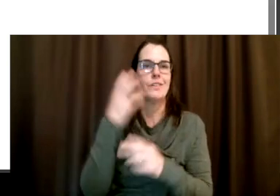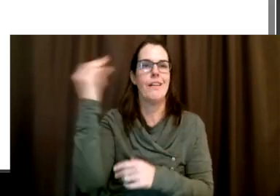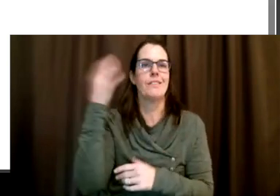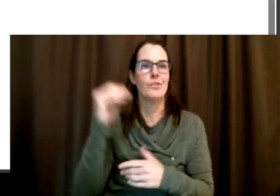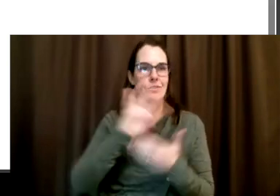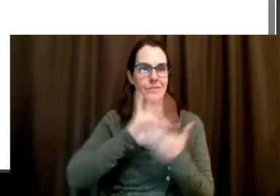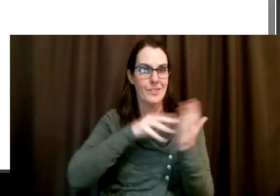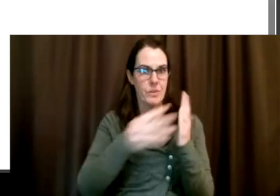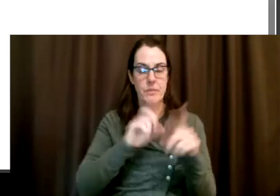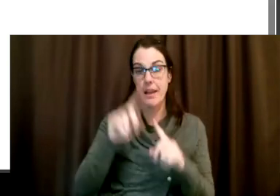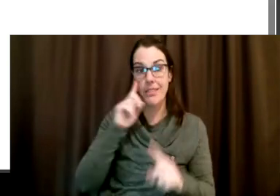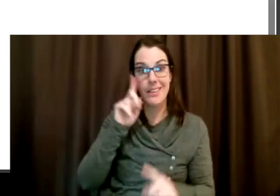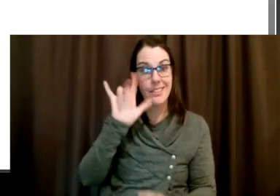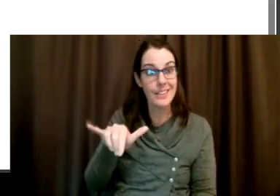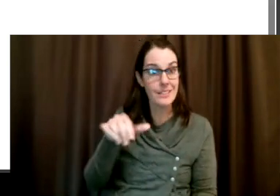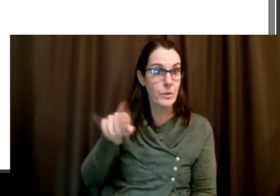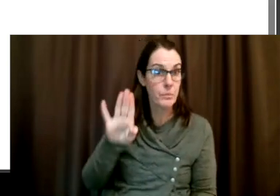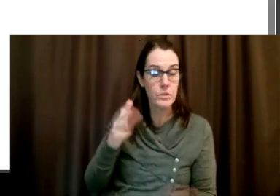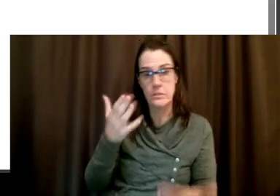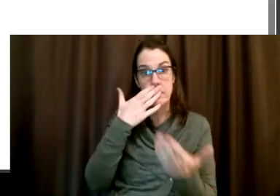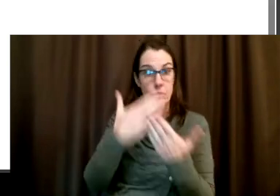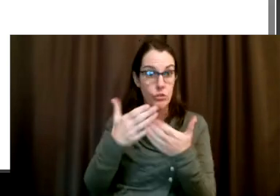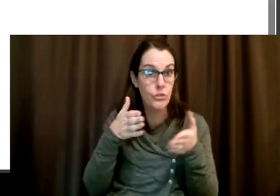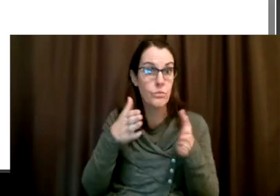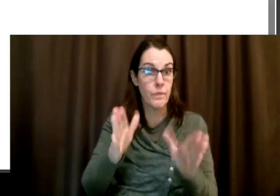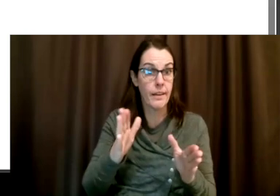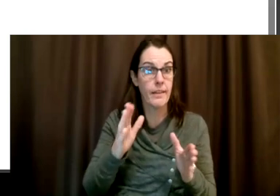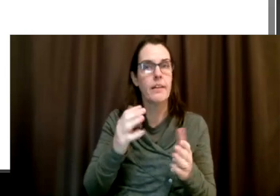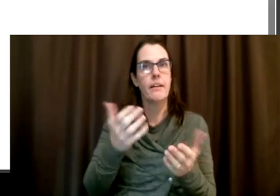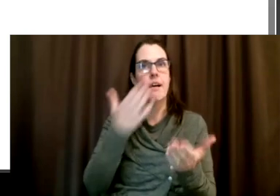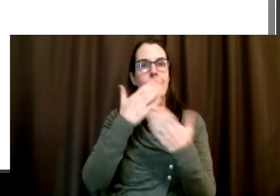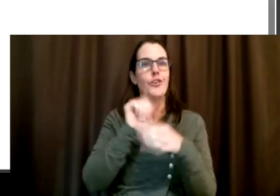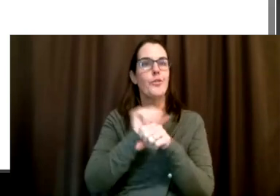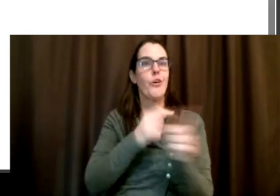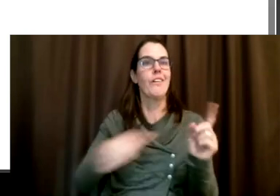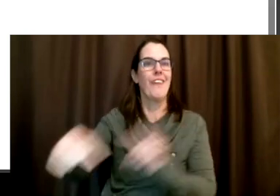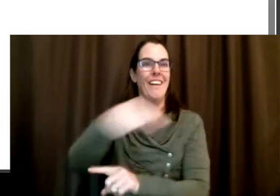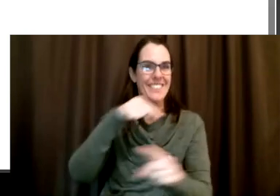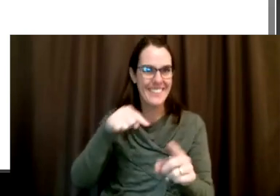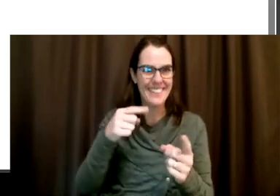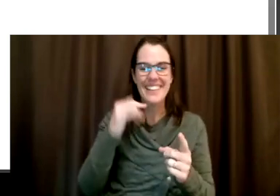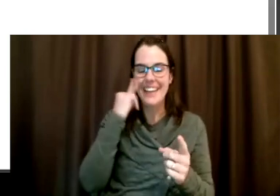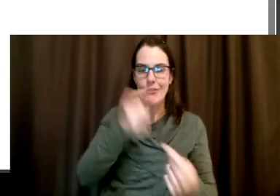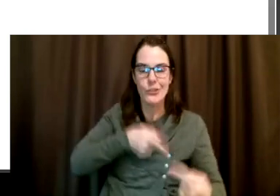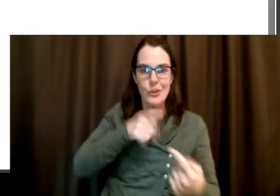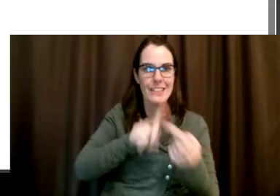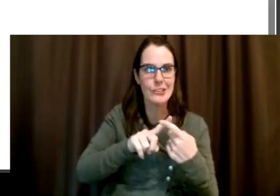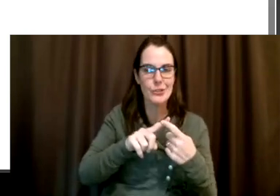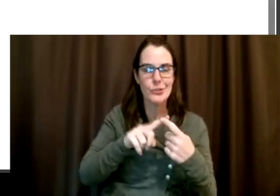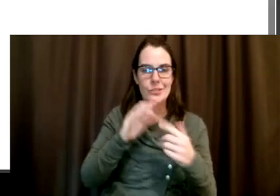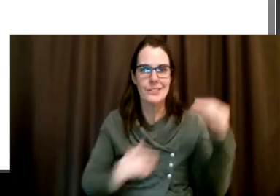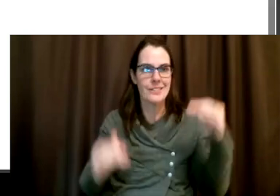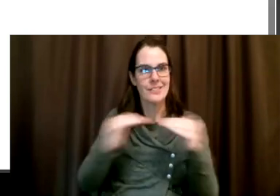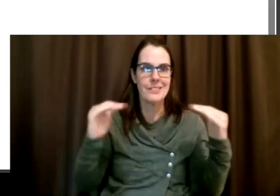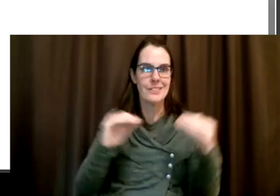think this is a great way, great workaround for those that are struggling to reconcile the federal